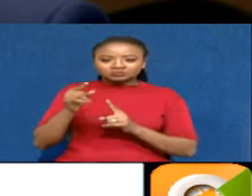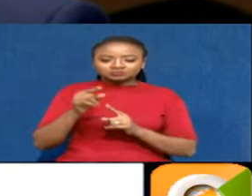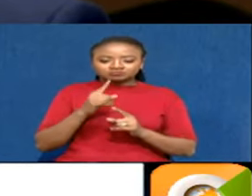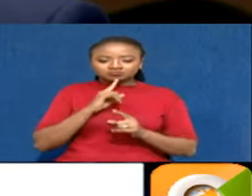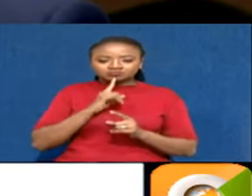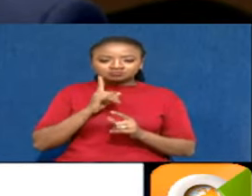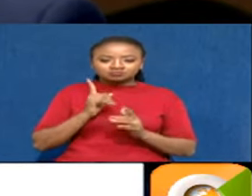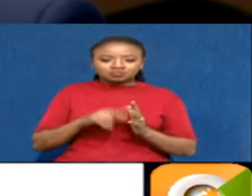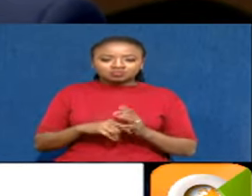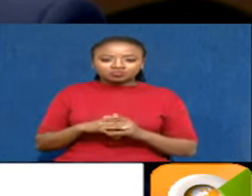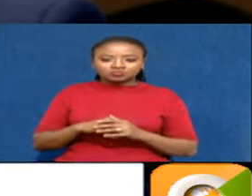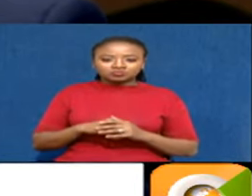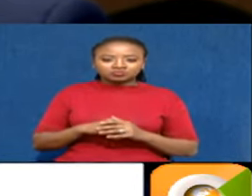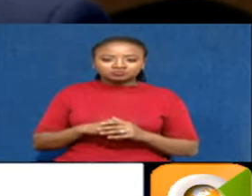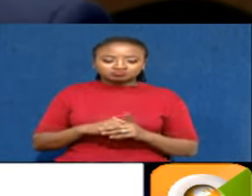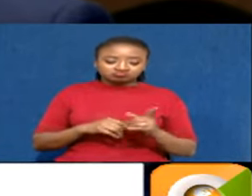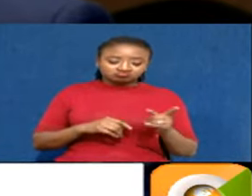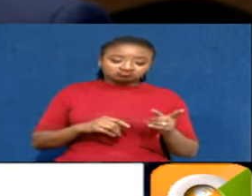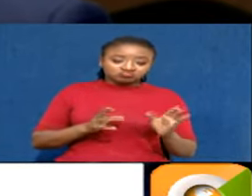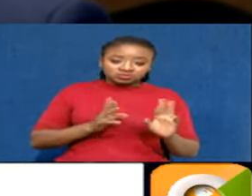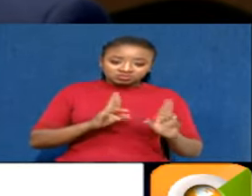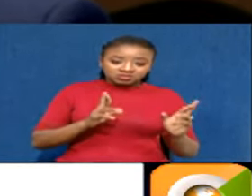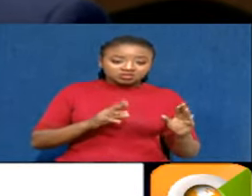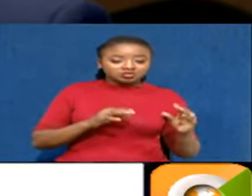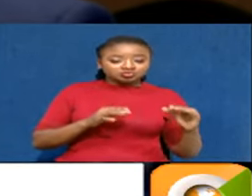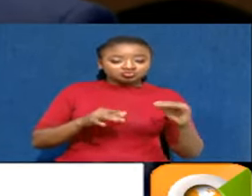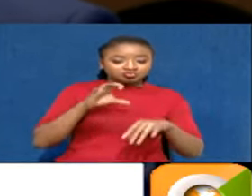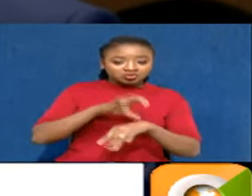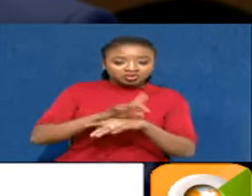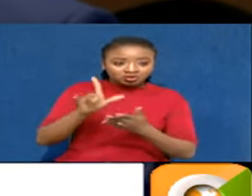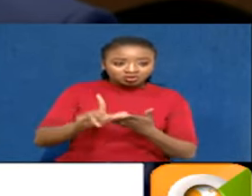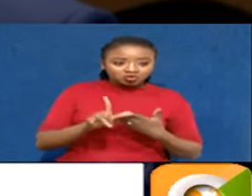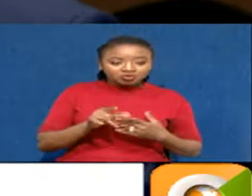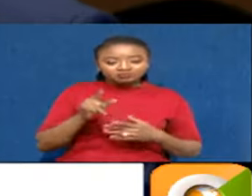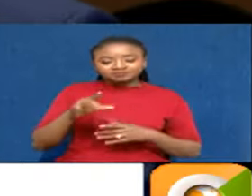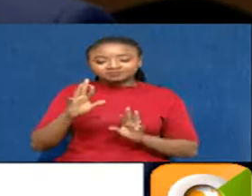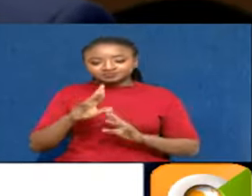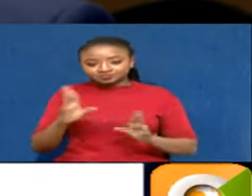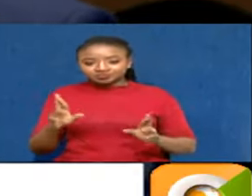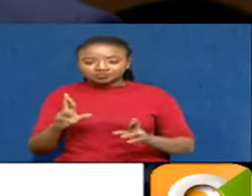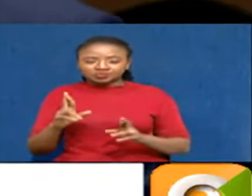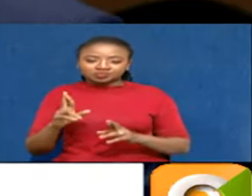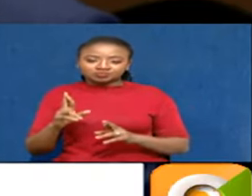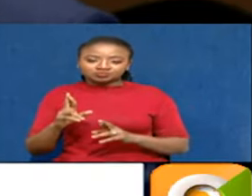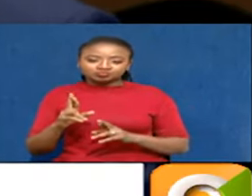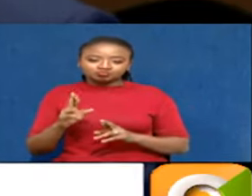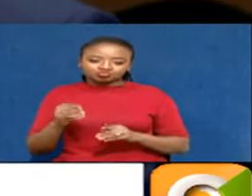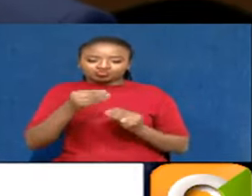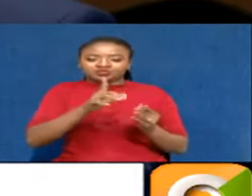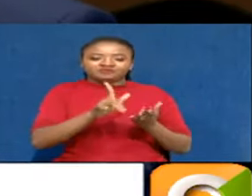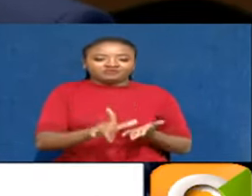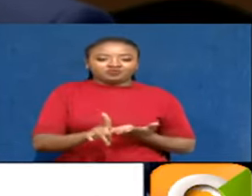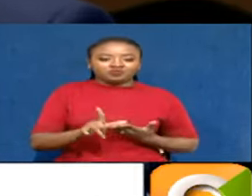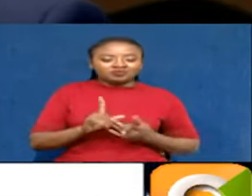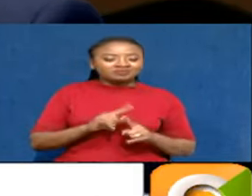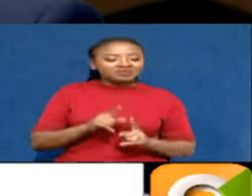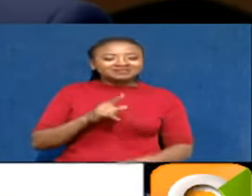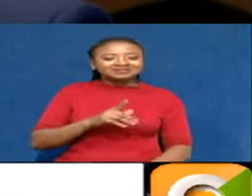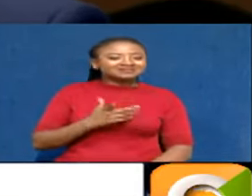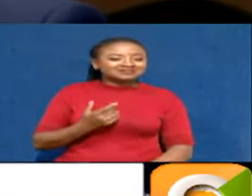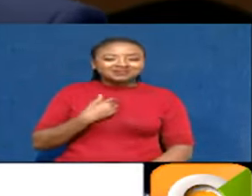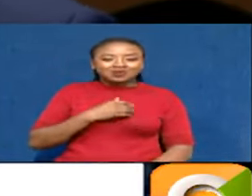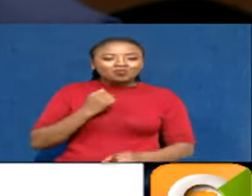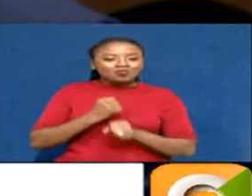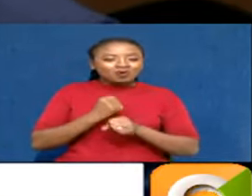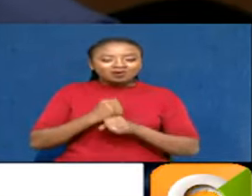the sentence that you repeated, willing buyer, willing seller, you know, and that I think doesn't work because we have